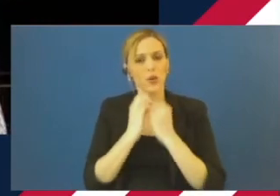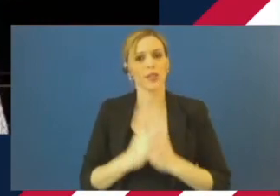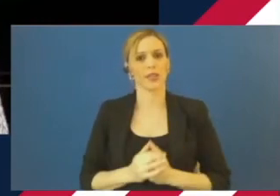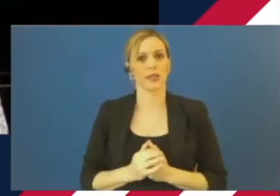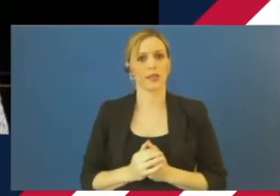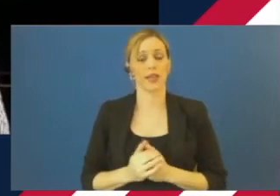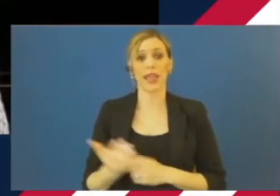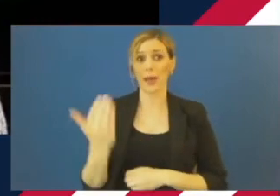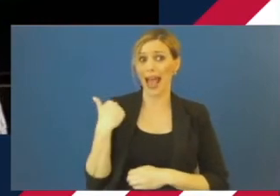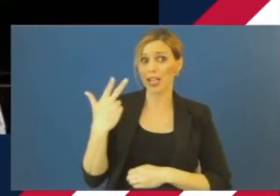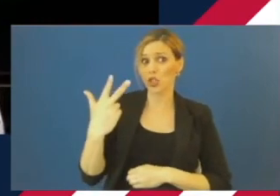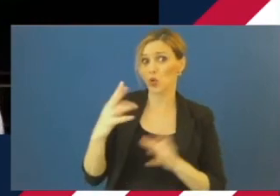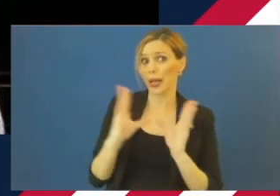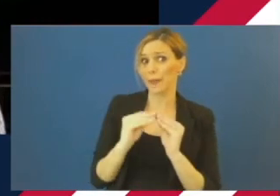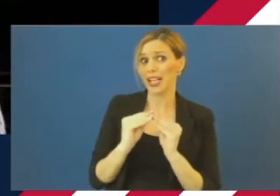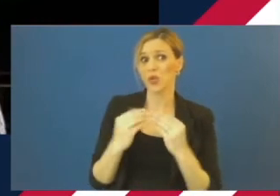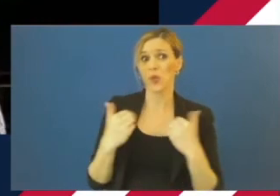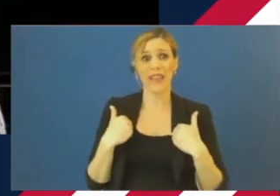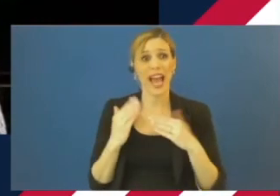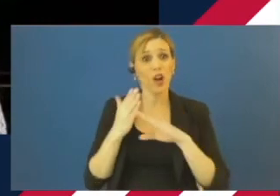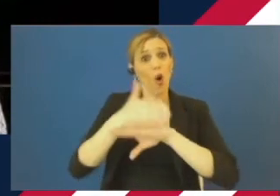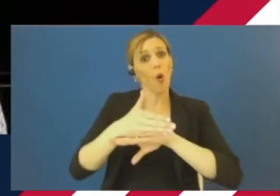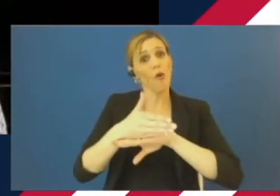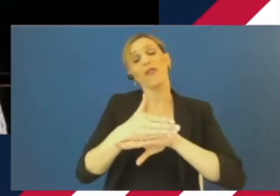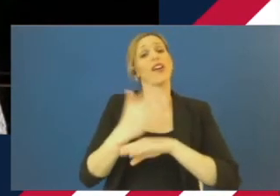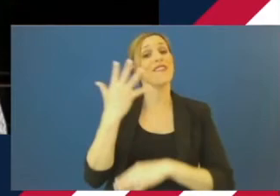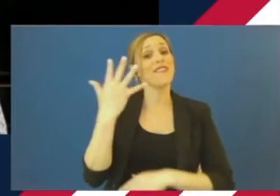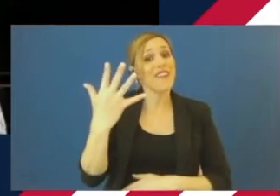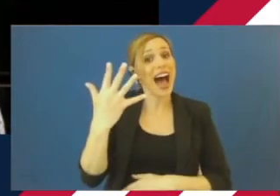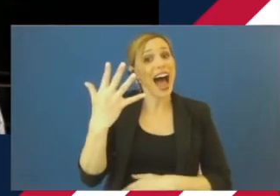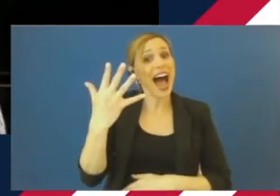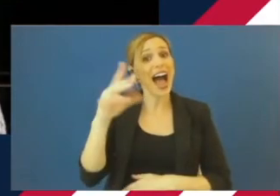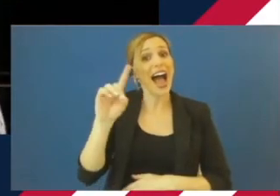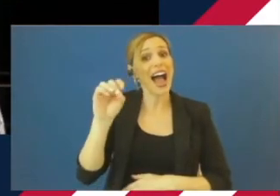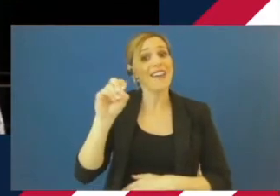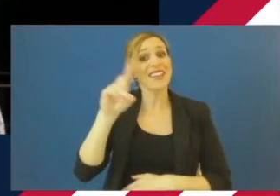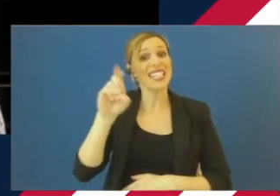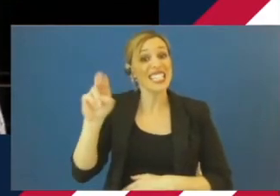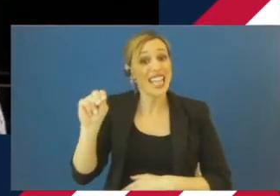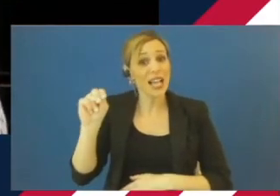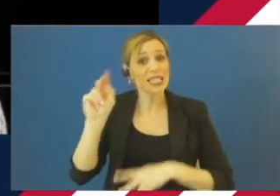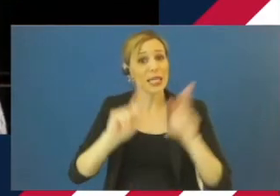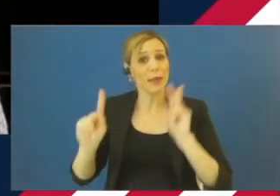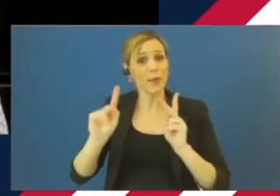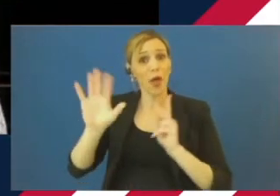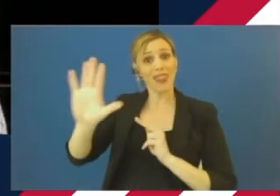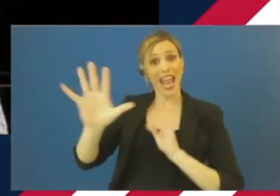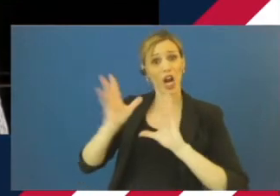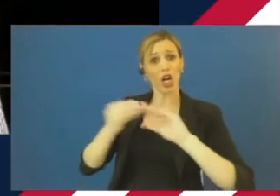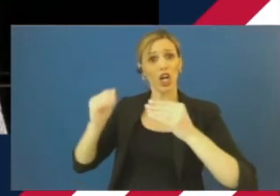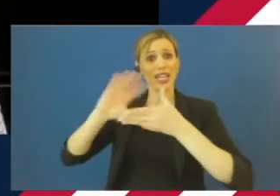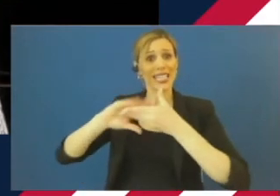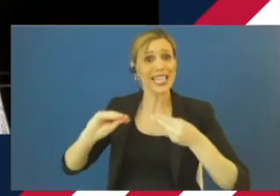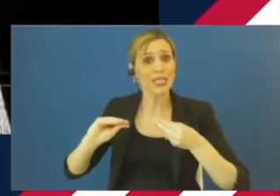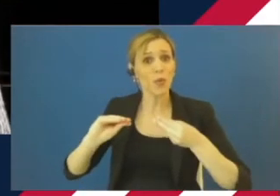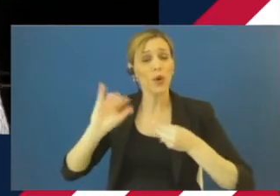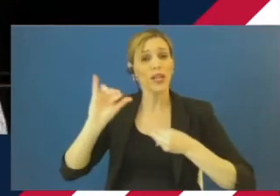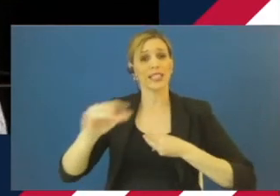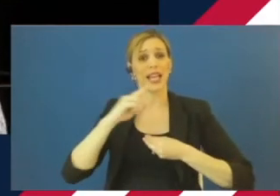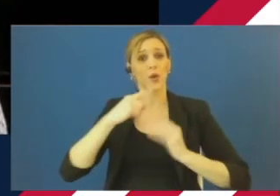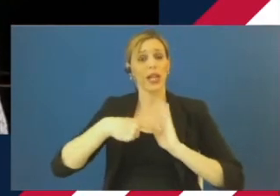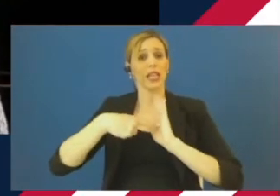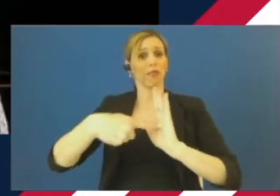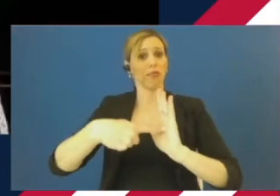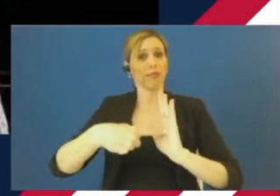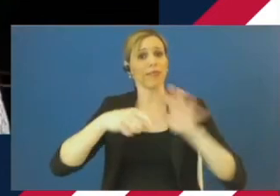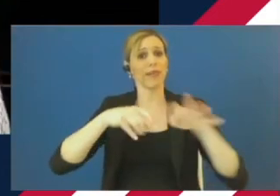dozen people who have shared their stories and insights on how we can best solve the problems so many of our fellow Americans